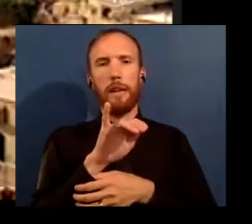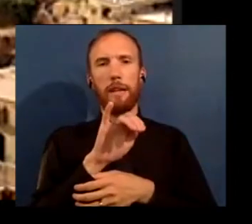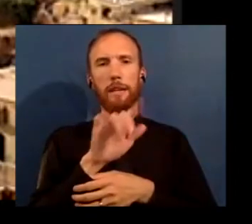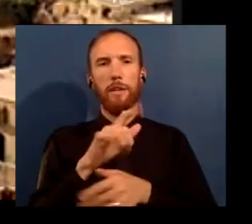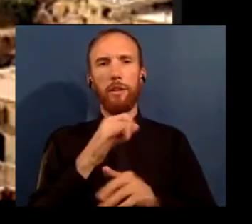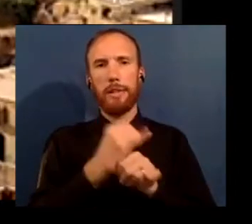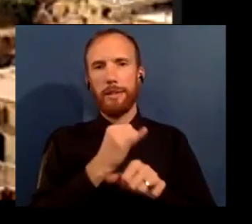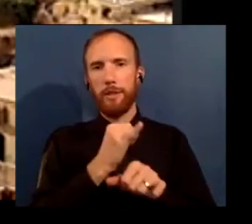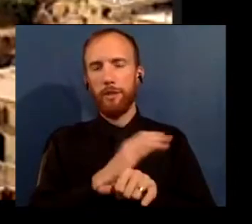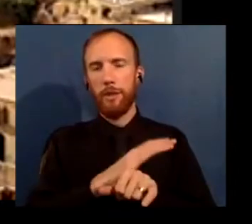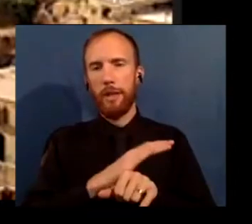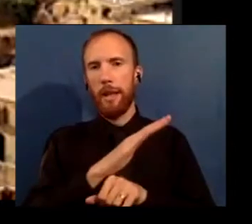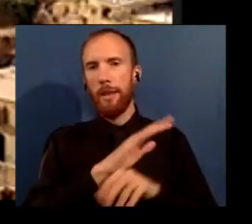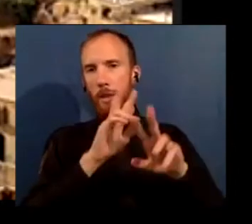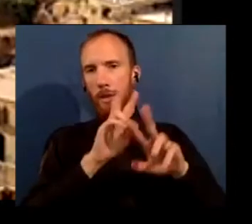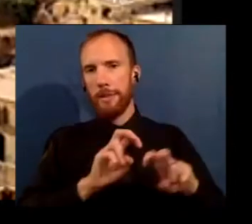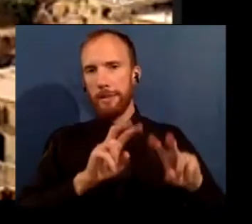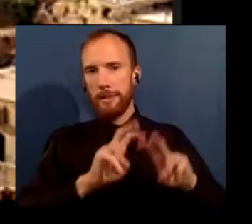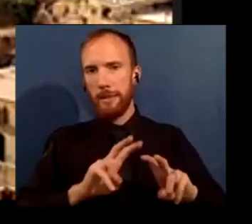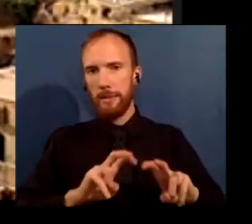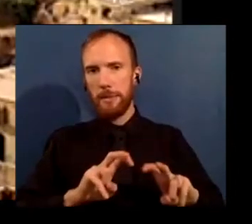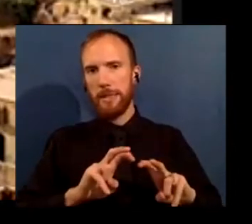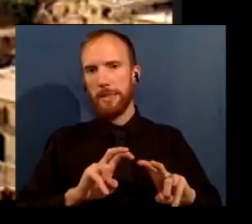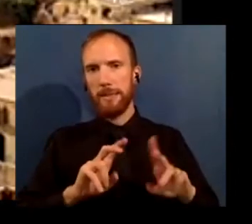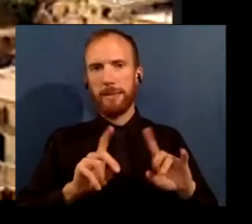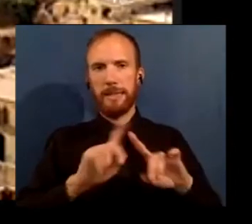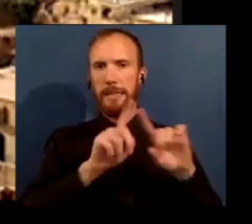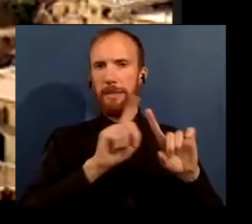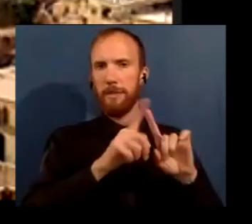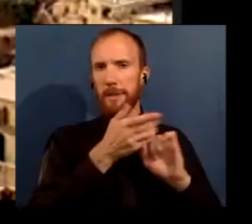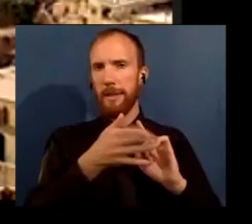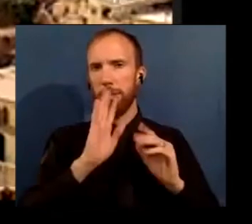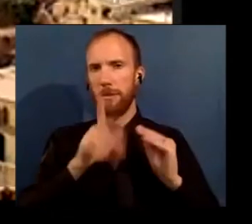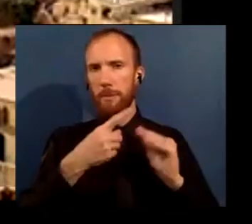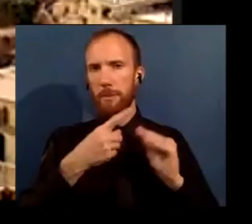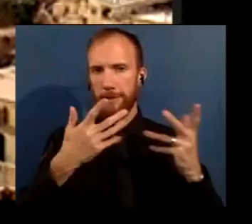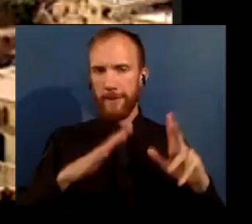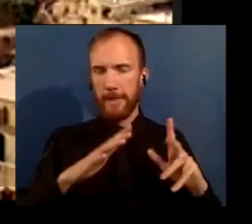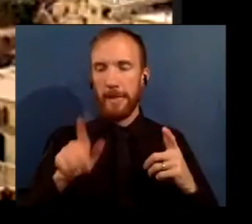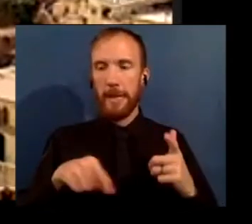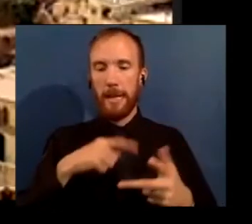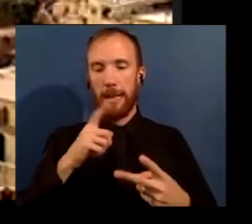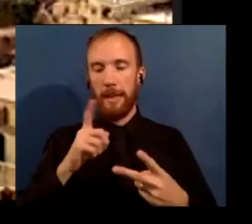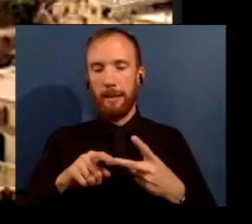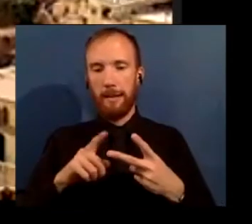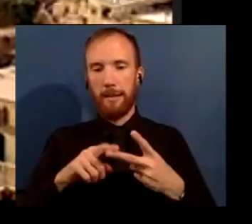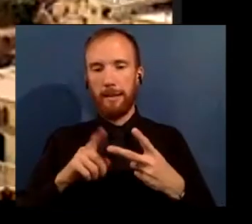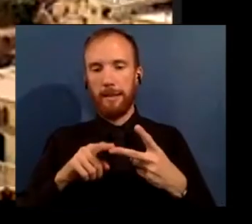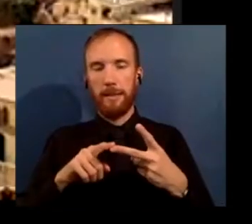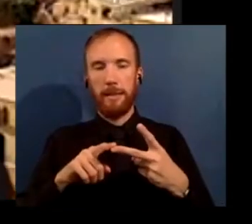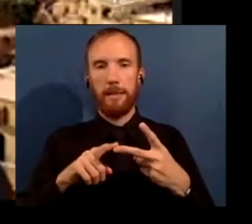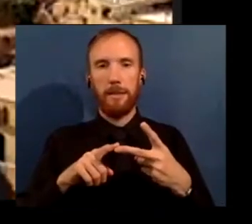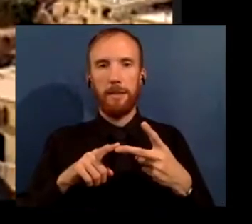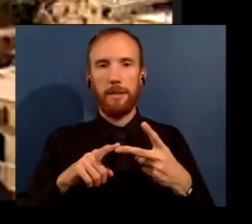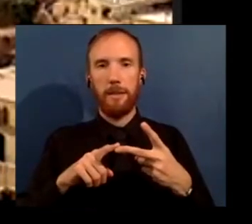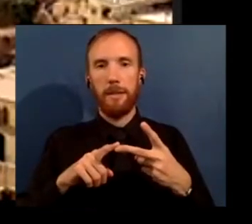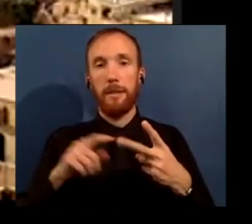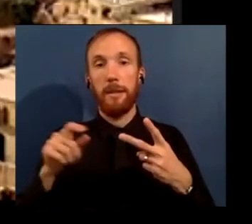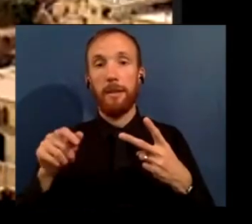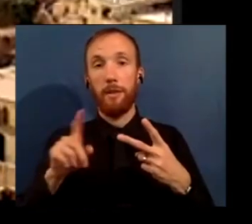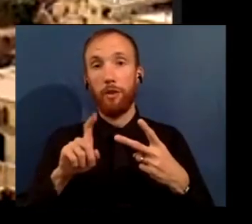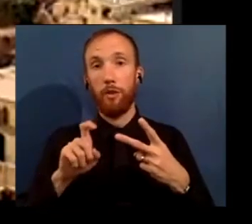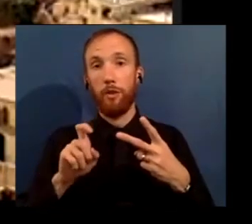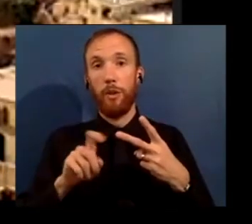assessment of the different situations you referred to. And then in the meantime, here's a question for